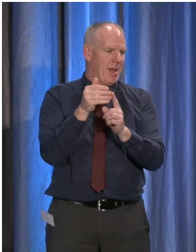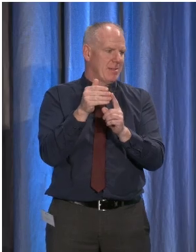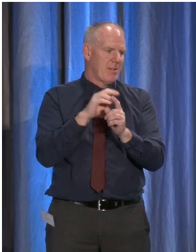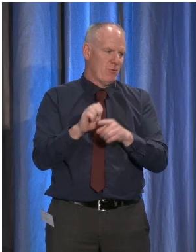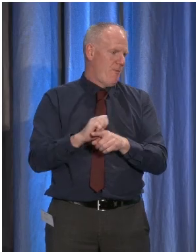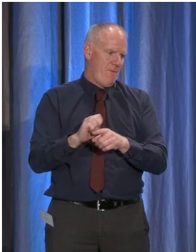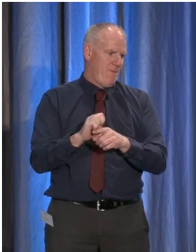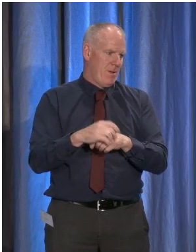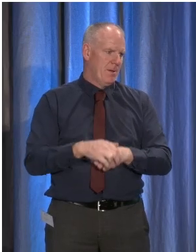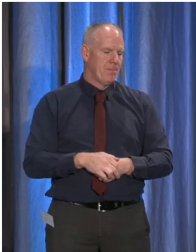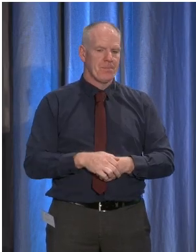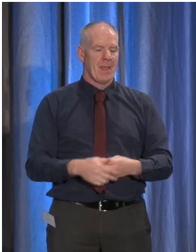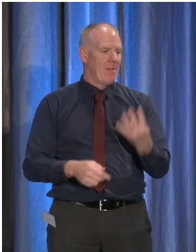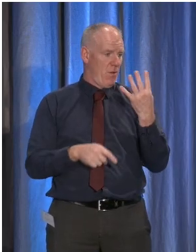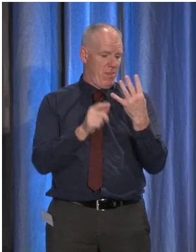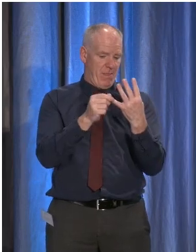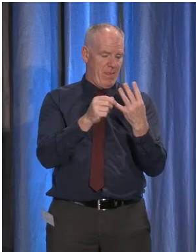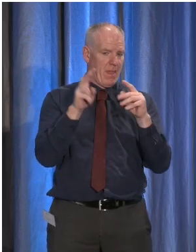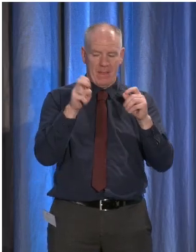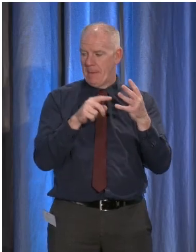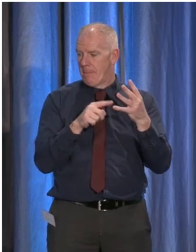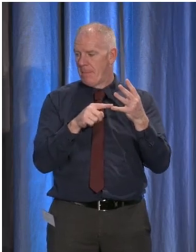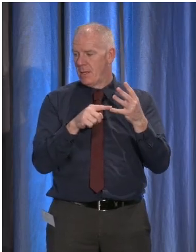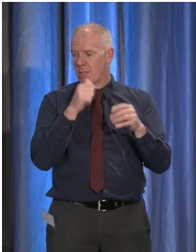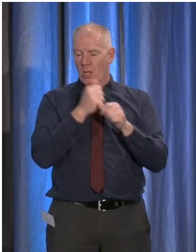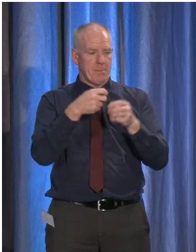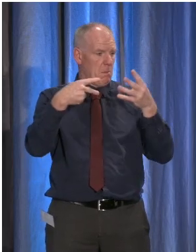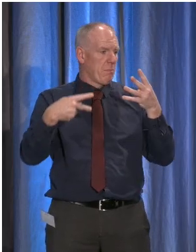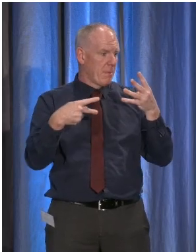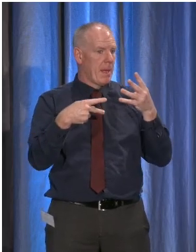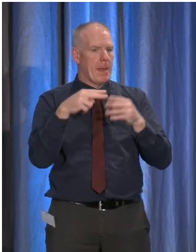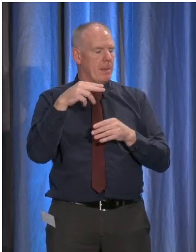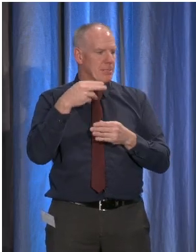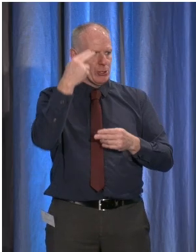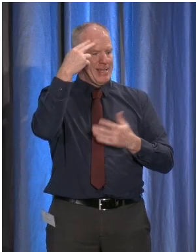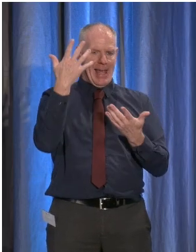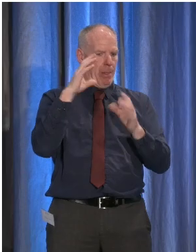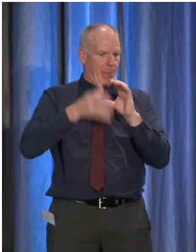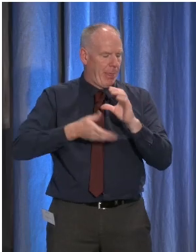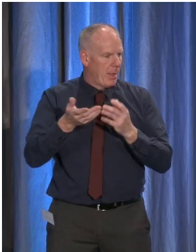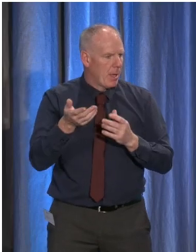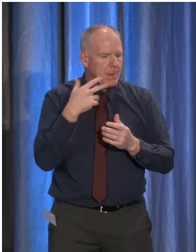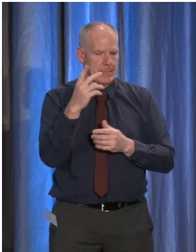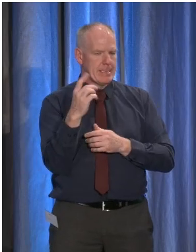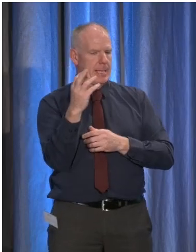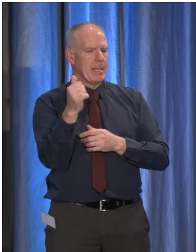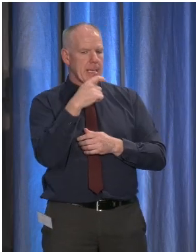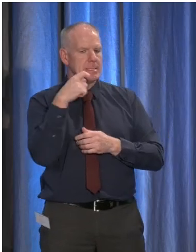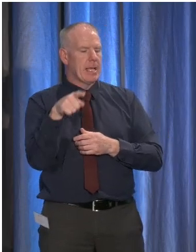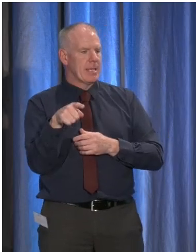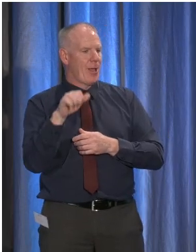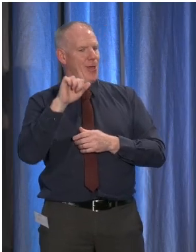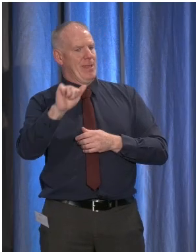And finally, theme 4 was about collaboration and misunderstanding, and this contains data which illustrates